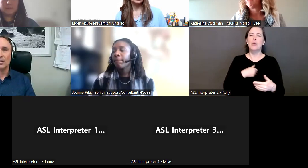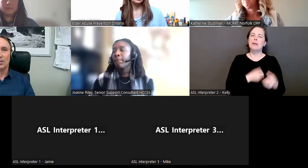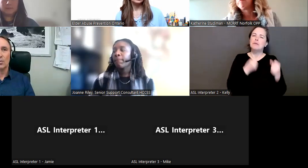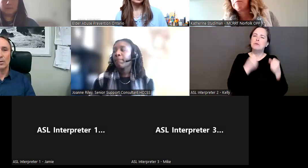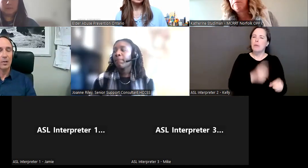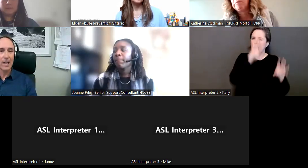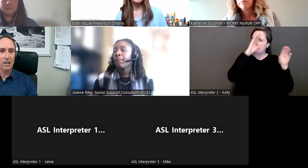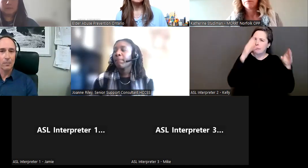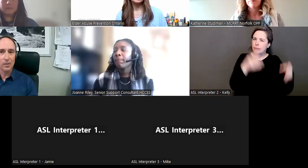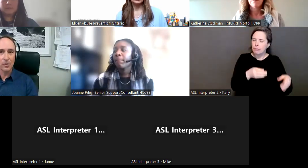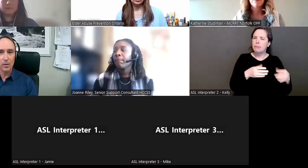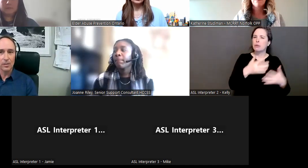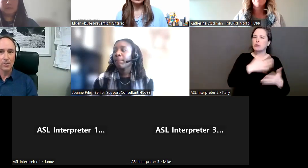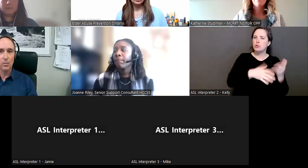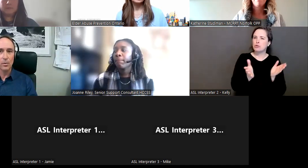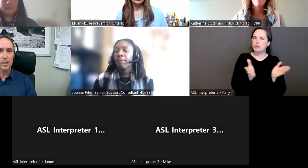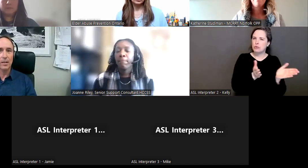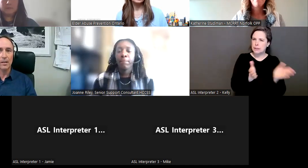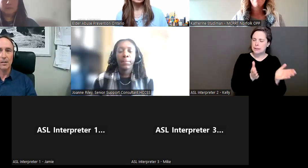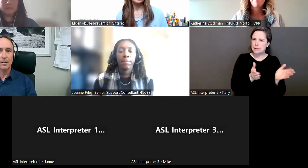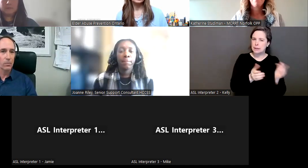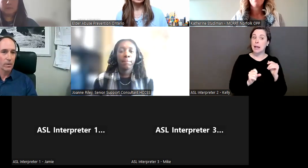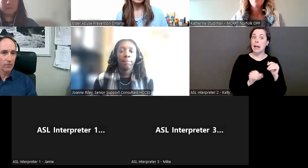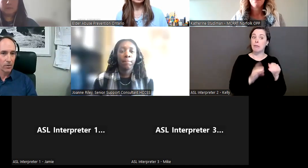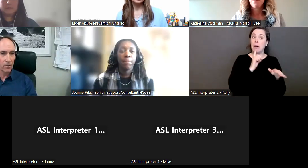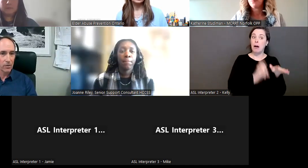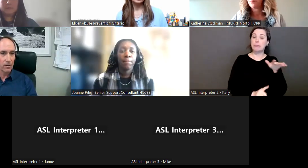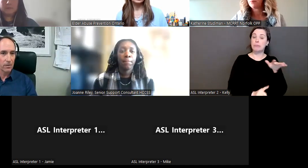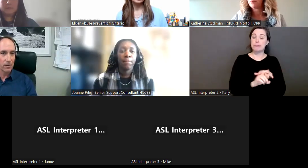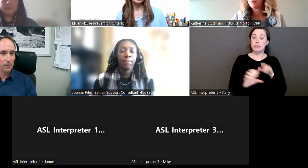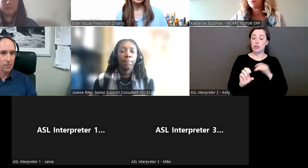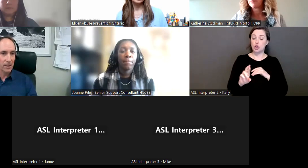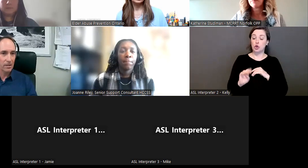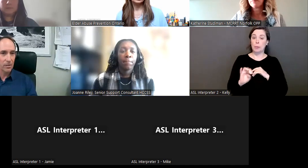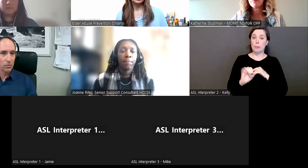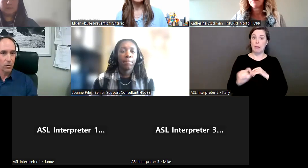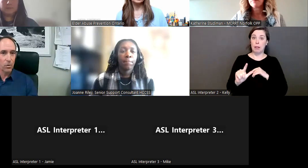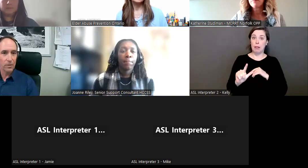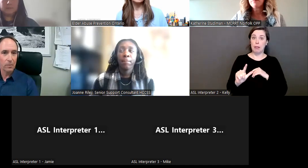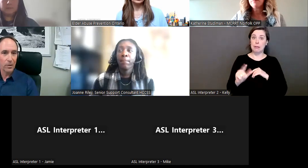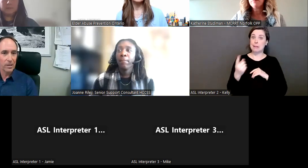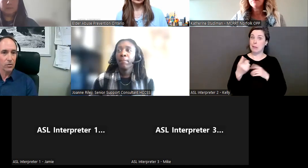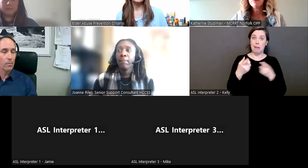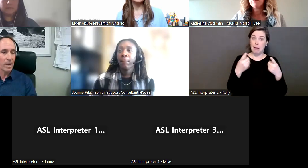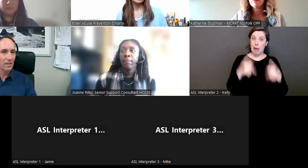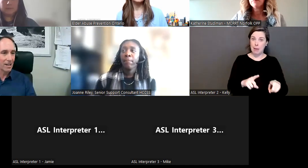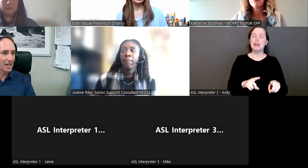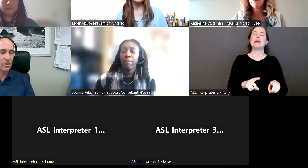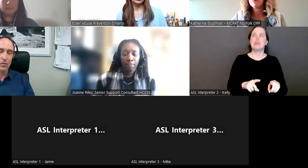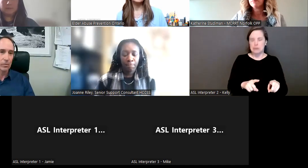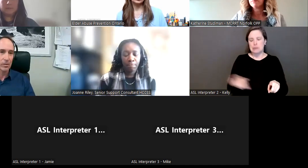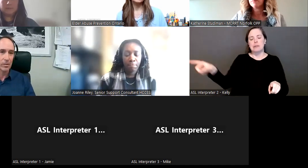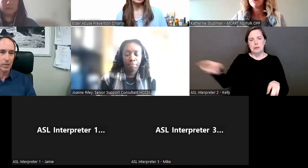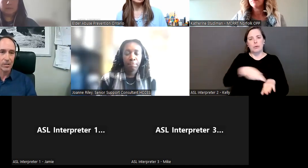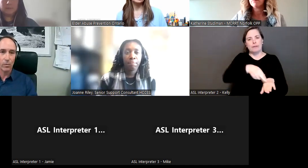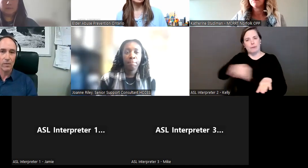there is a criminal element to it, we refer the individual over to the police or make that connection